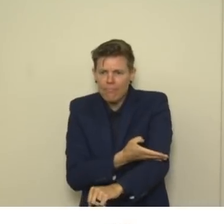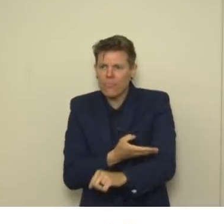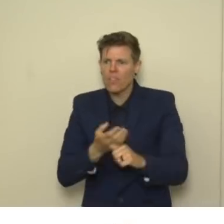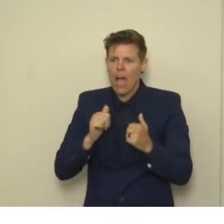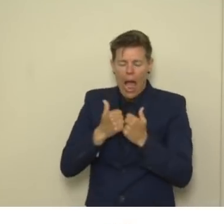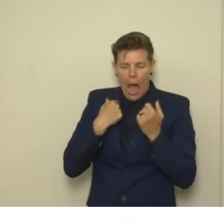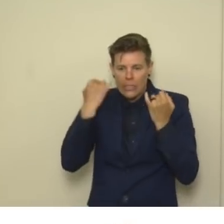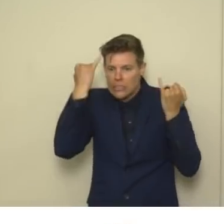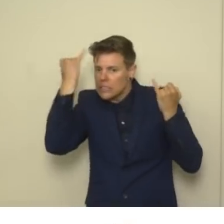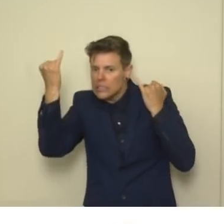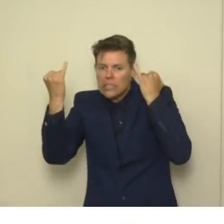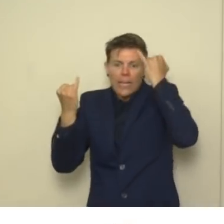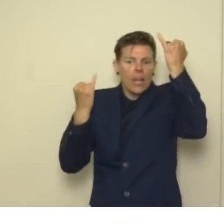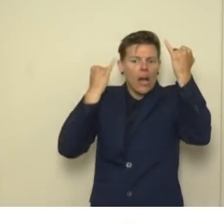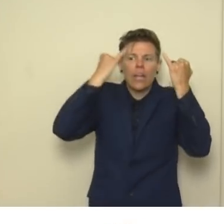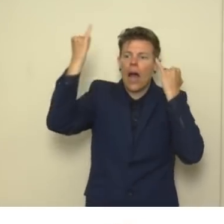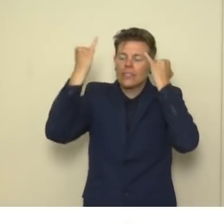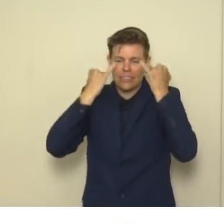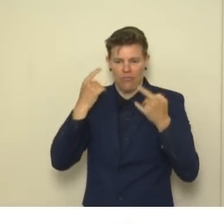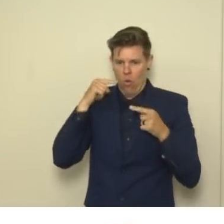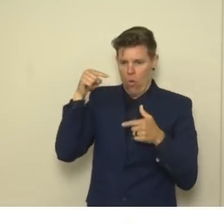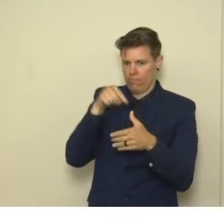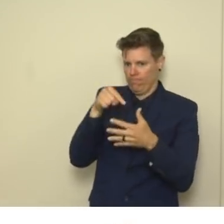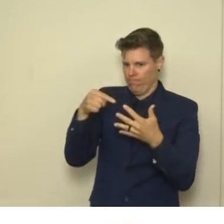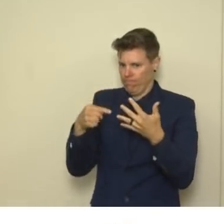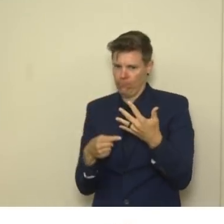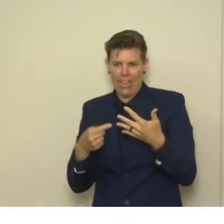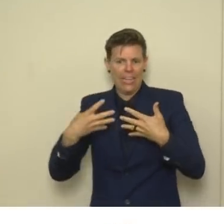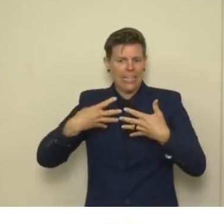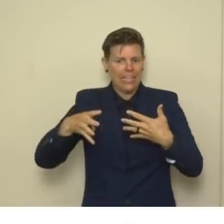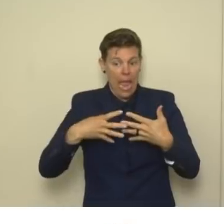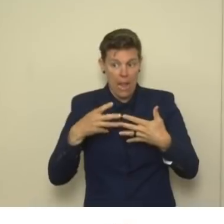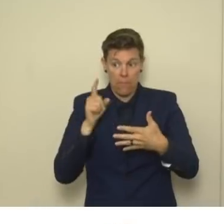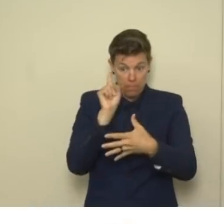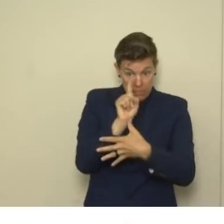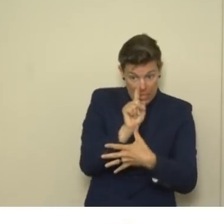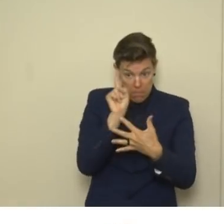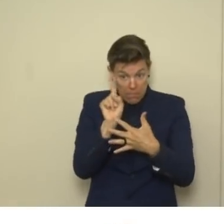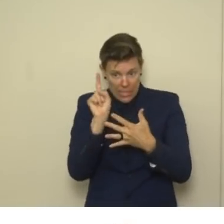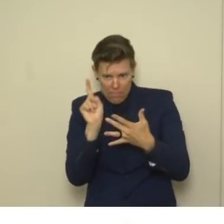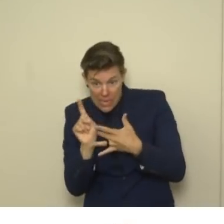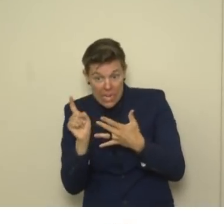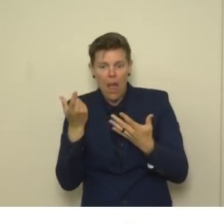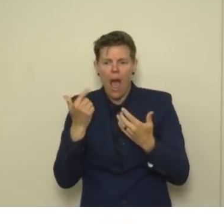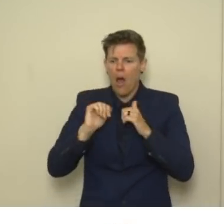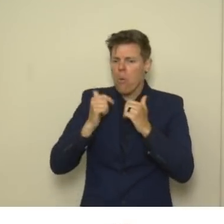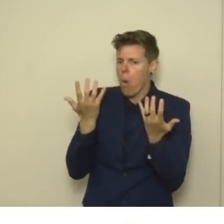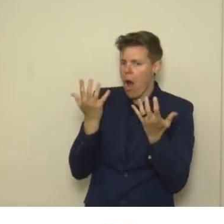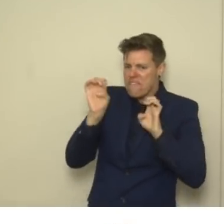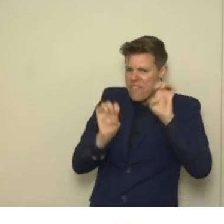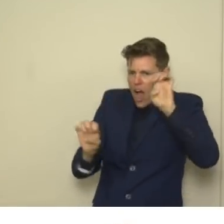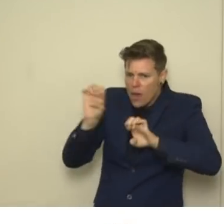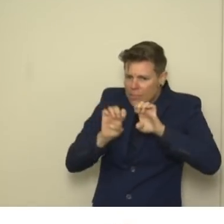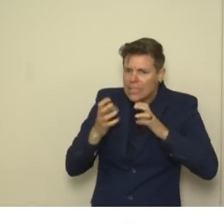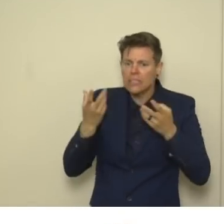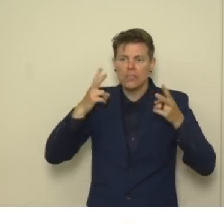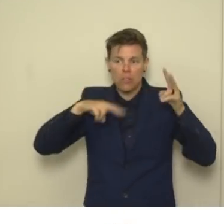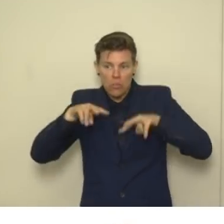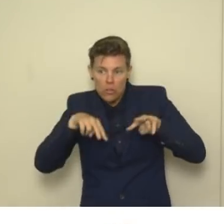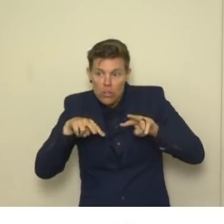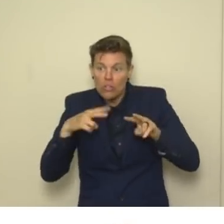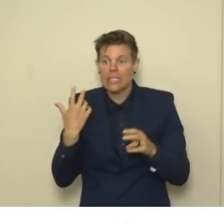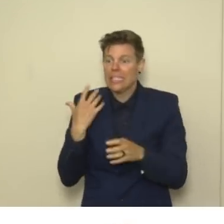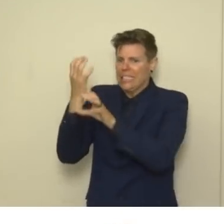criteria, looking at how that should be evaluated. We're getting more science-based information